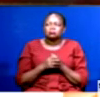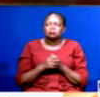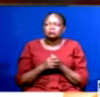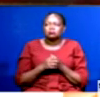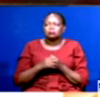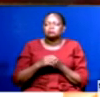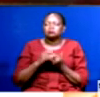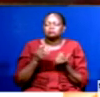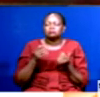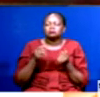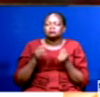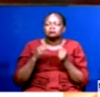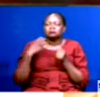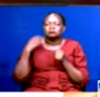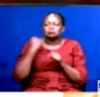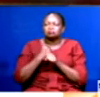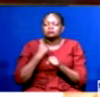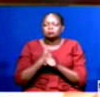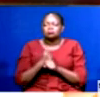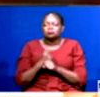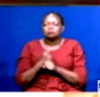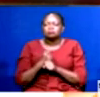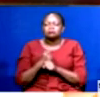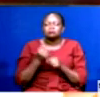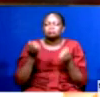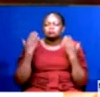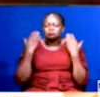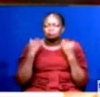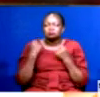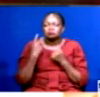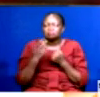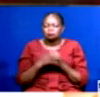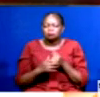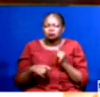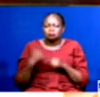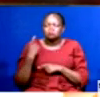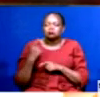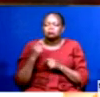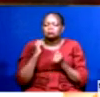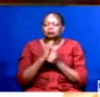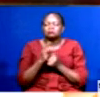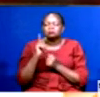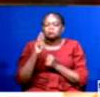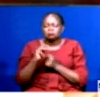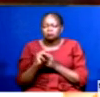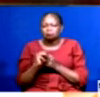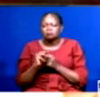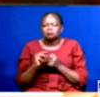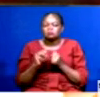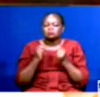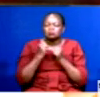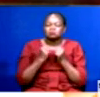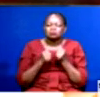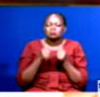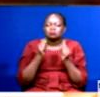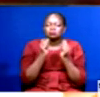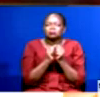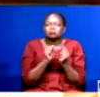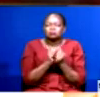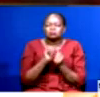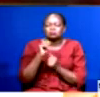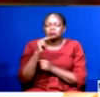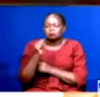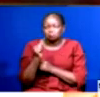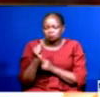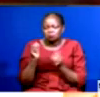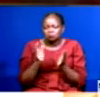Mountain Running Championship held at KESAL in Meru. The two won their respective 13-kilometer senior races, with Elias Kipkor